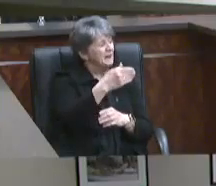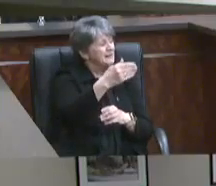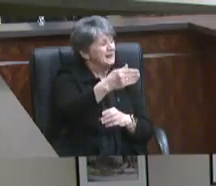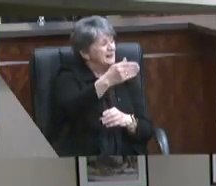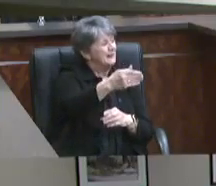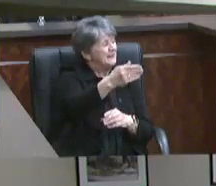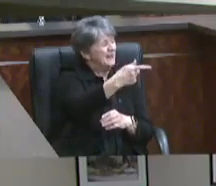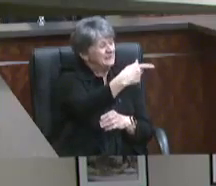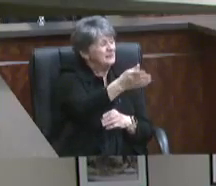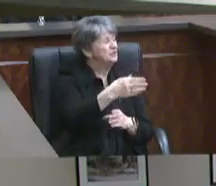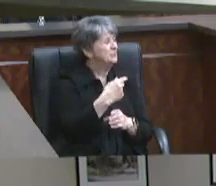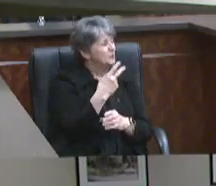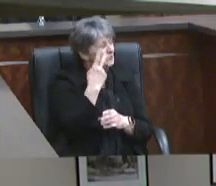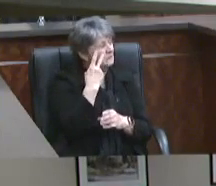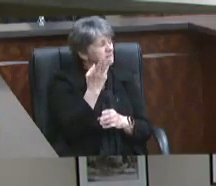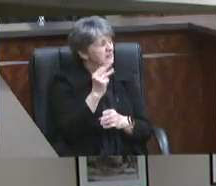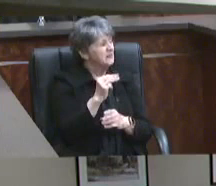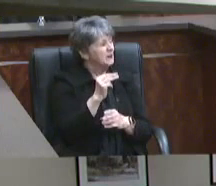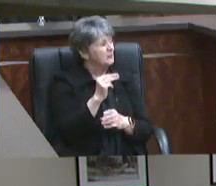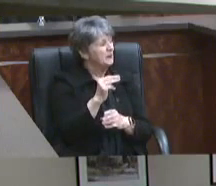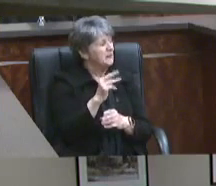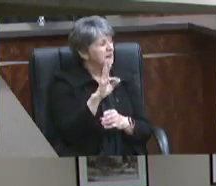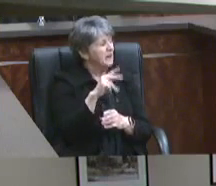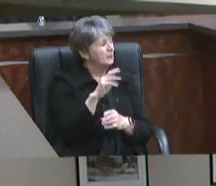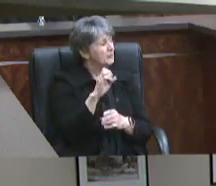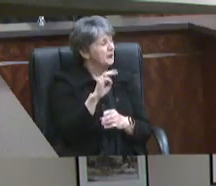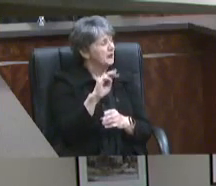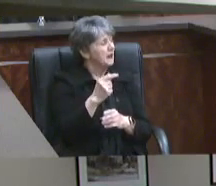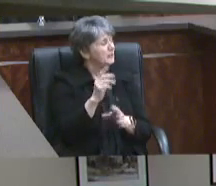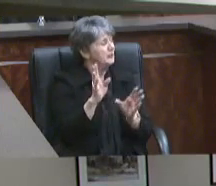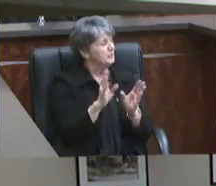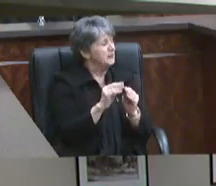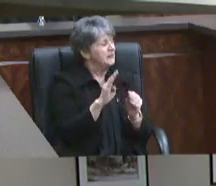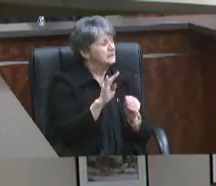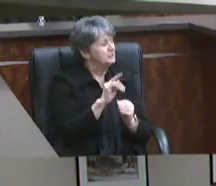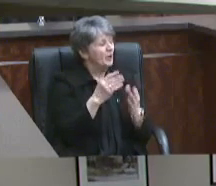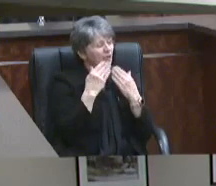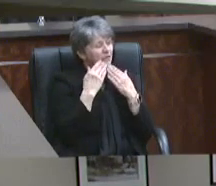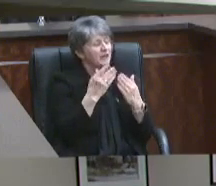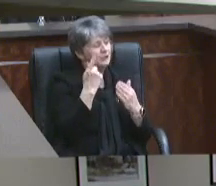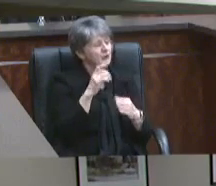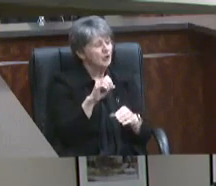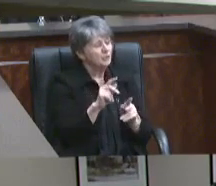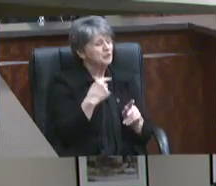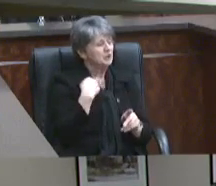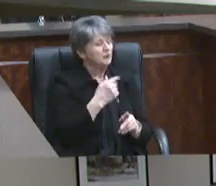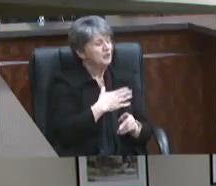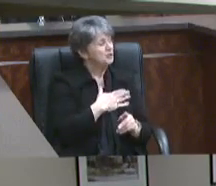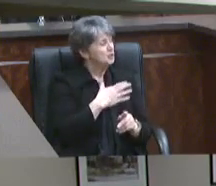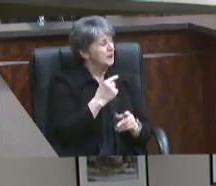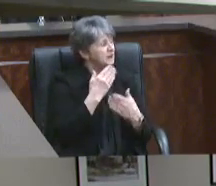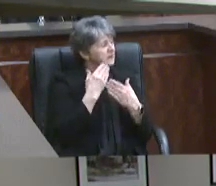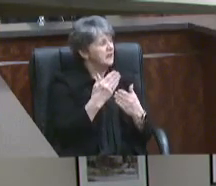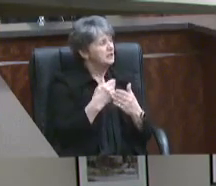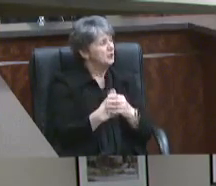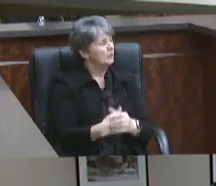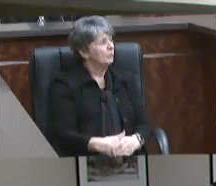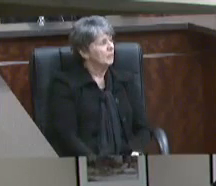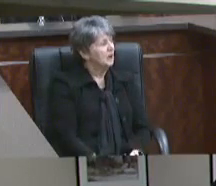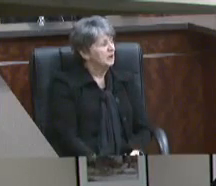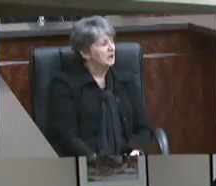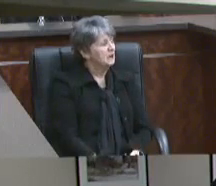So you'll see them at upcoming meetings. And Bill, thank you for the opportunity. We enjoyed it. Okay. Thank you.